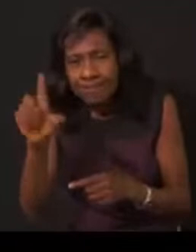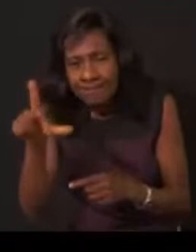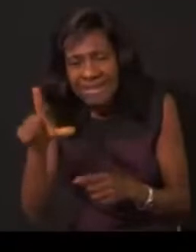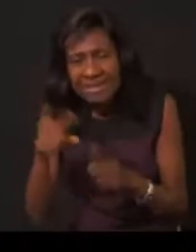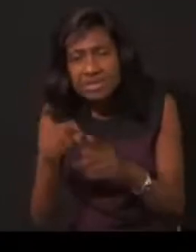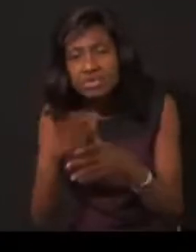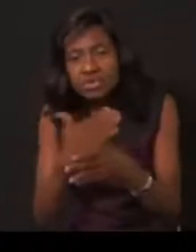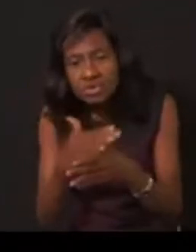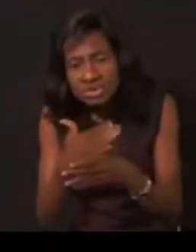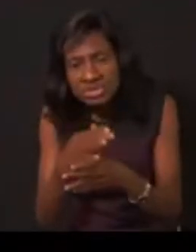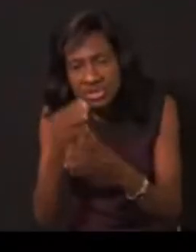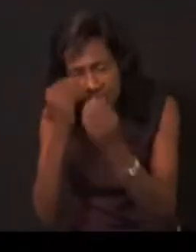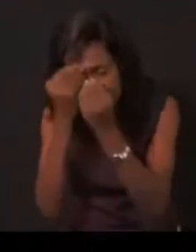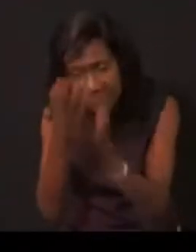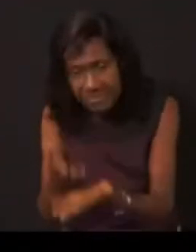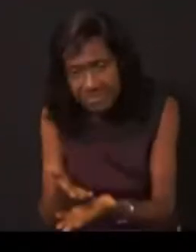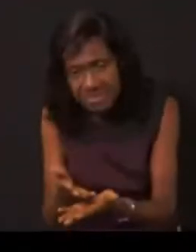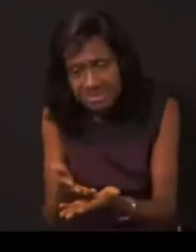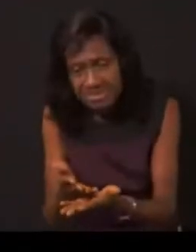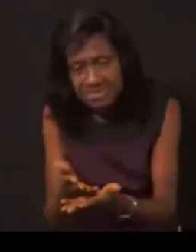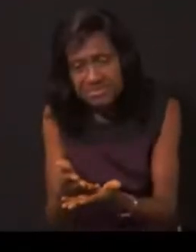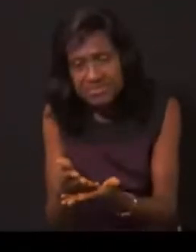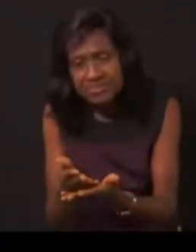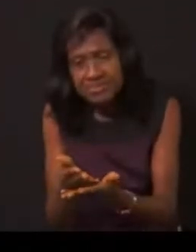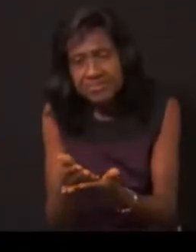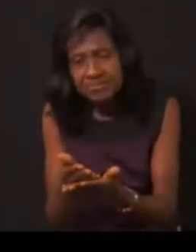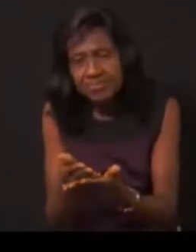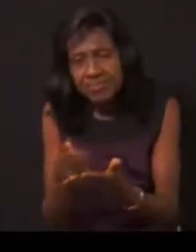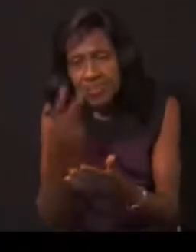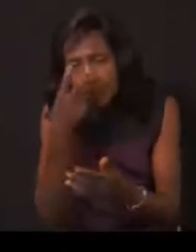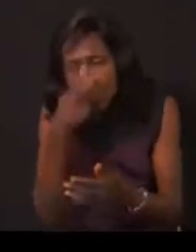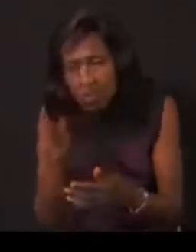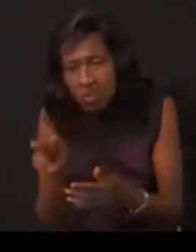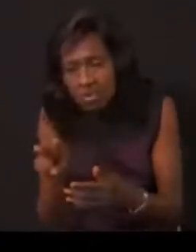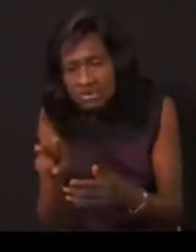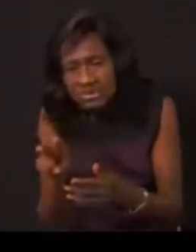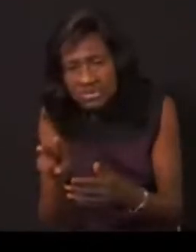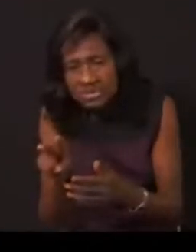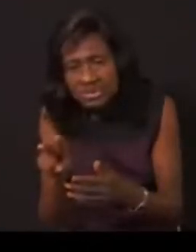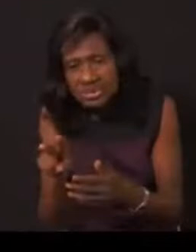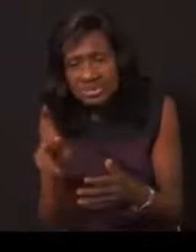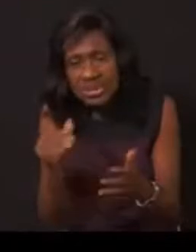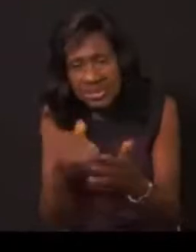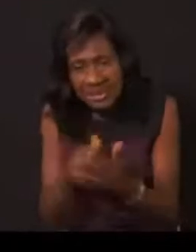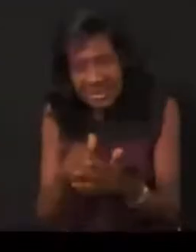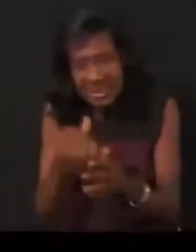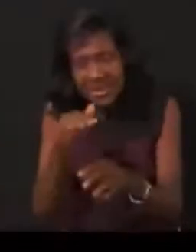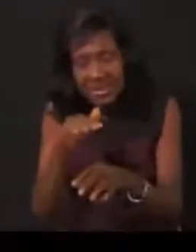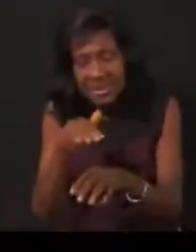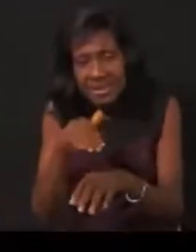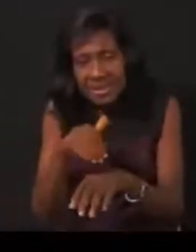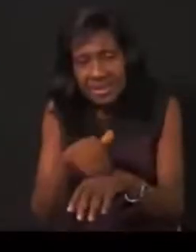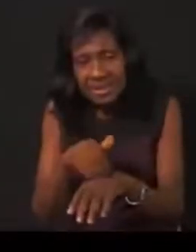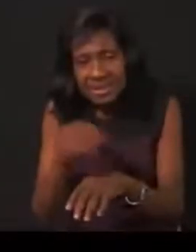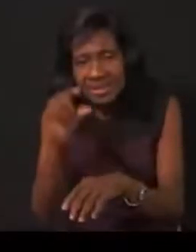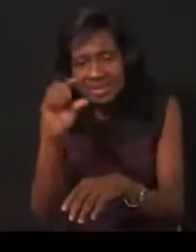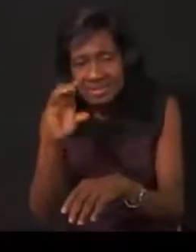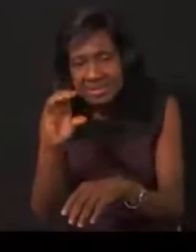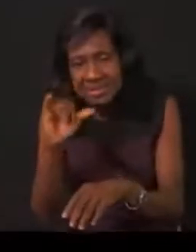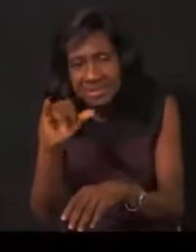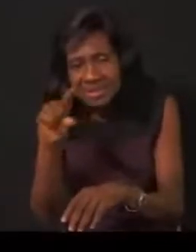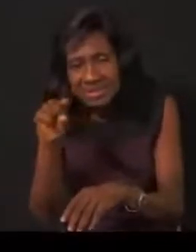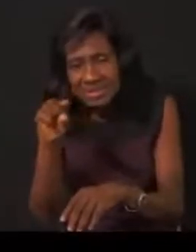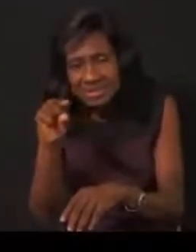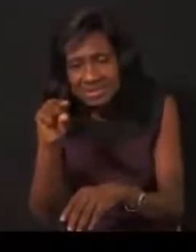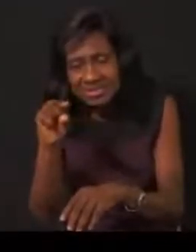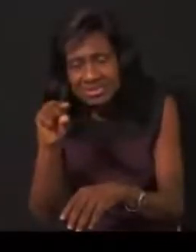all these important bits of information with us. Of course, you can watch the press briefing on demand at the Cayman Islands government's